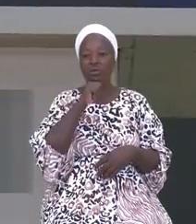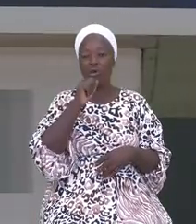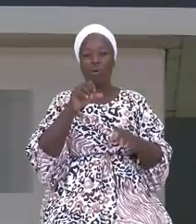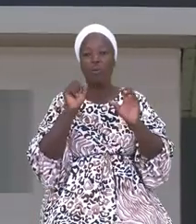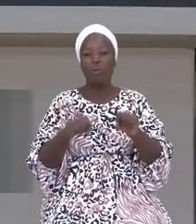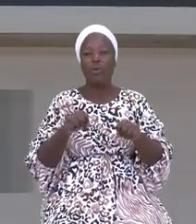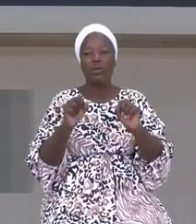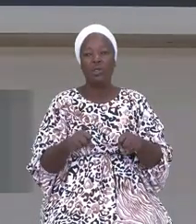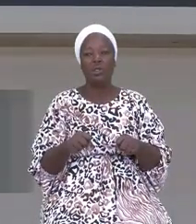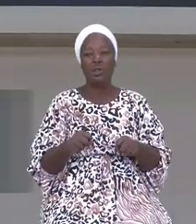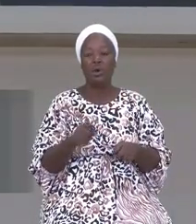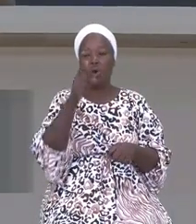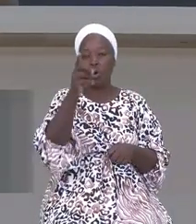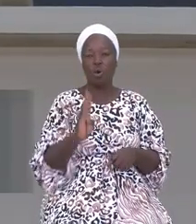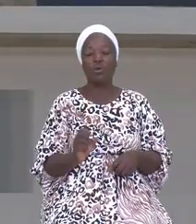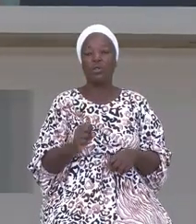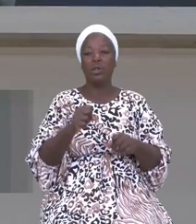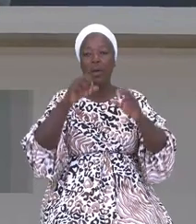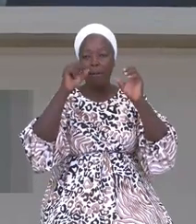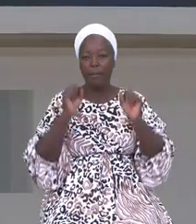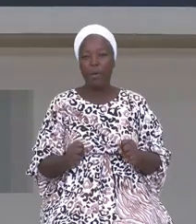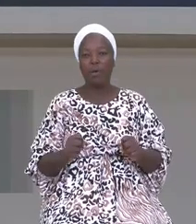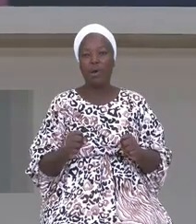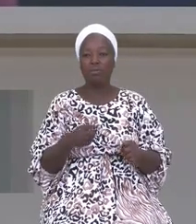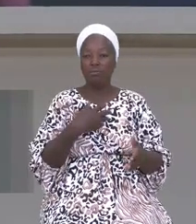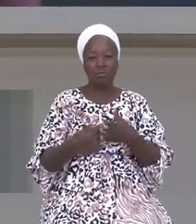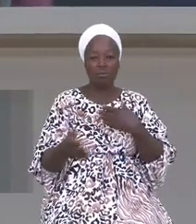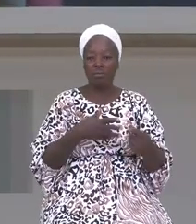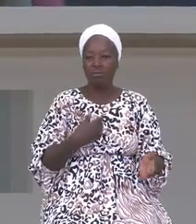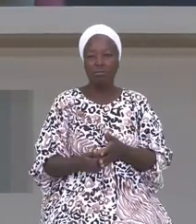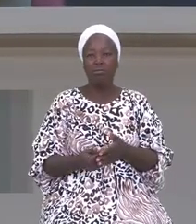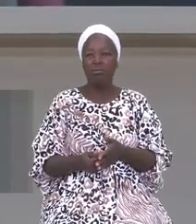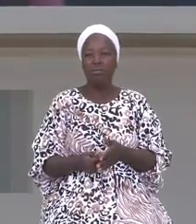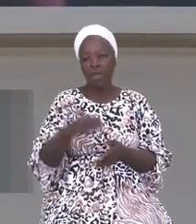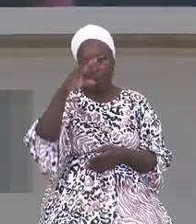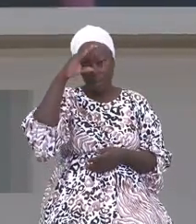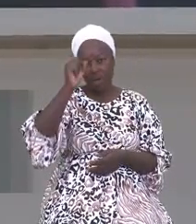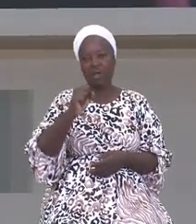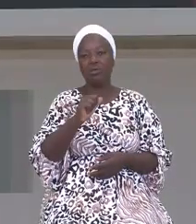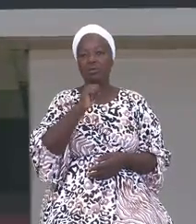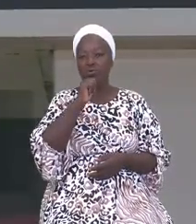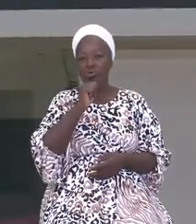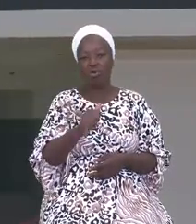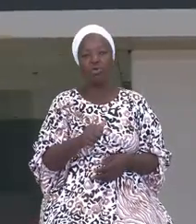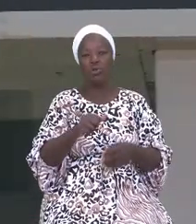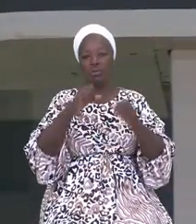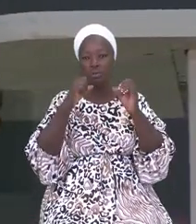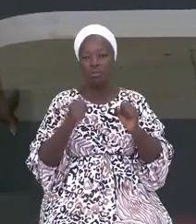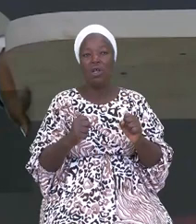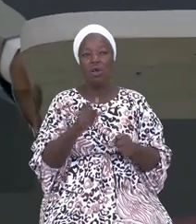impossibilities. God's power despite man's impotence. God's